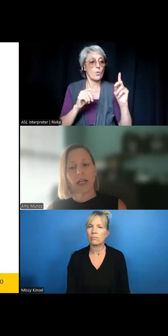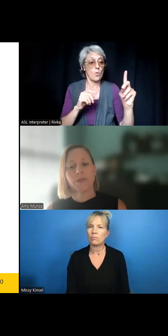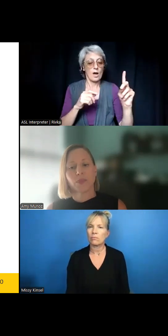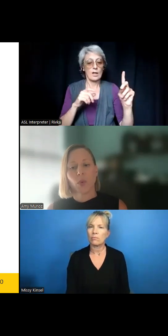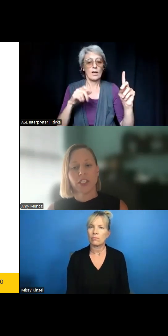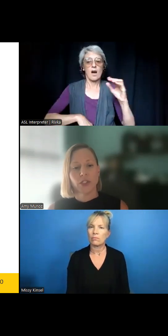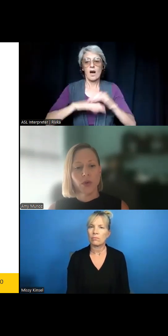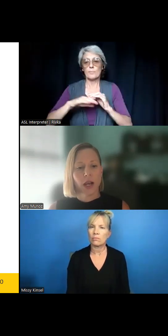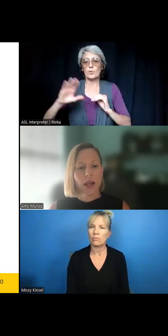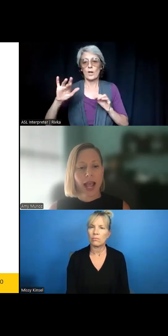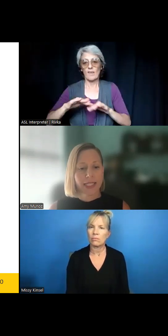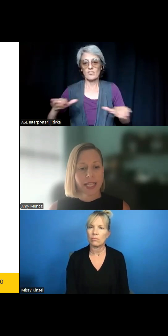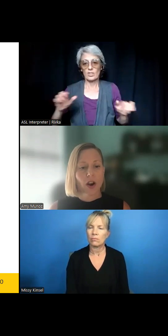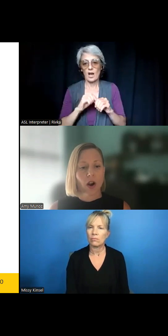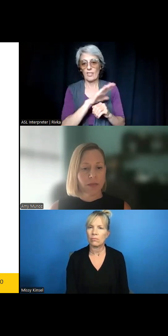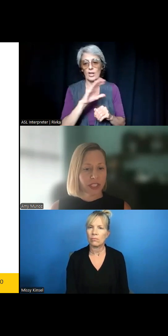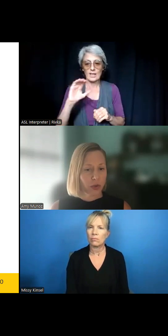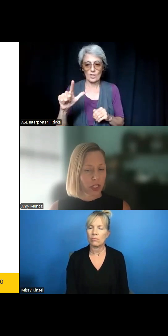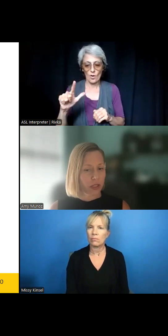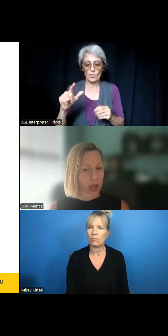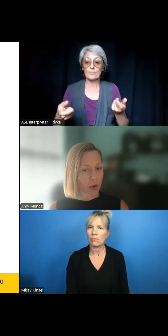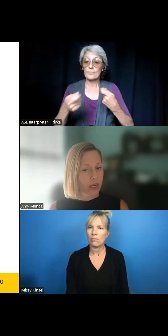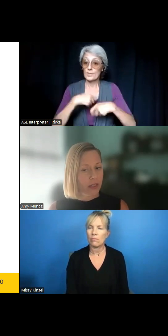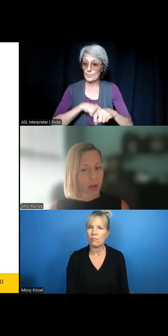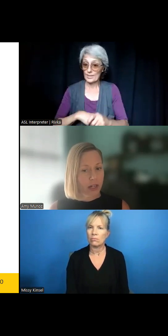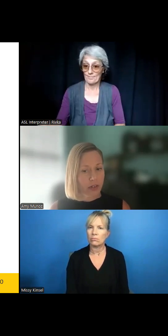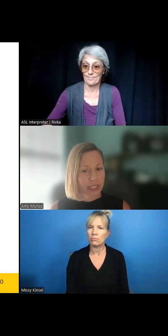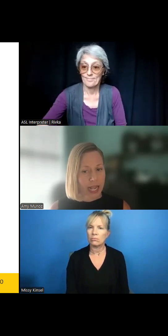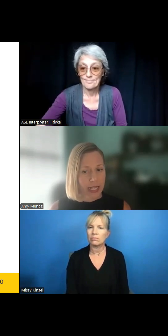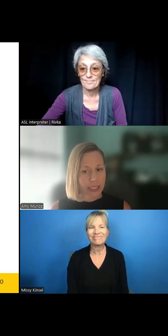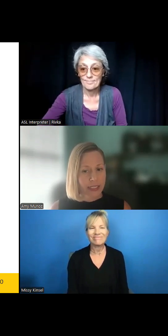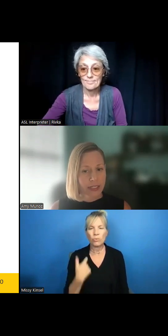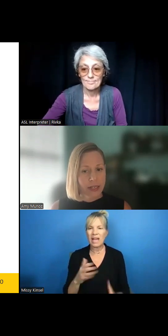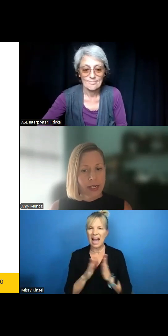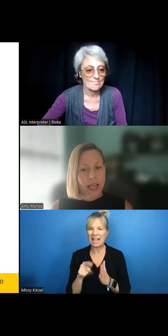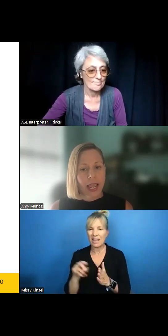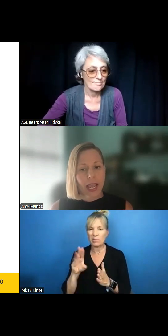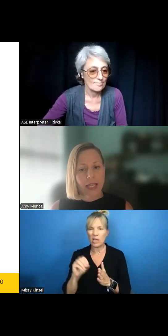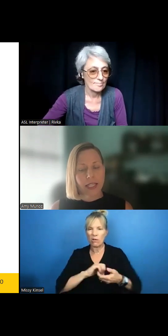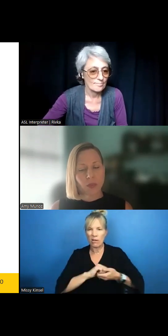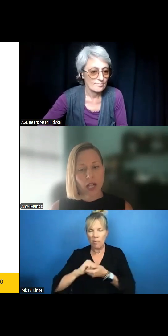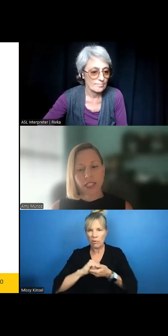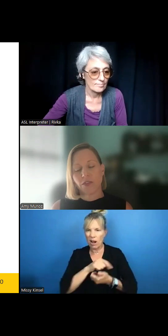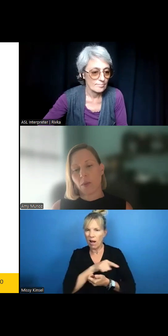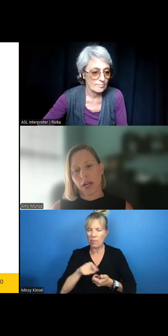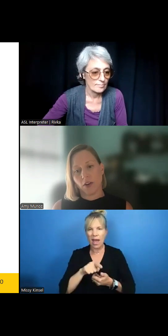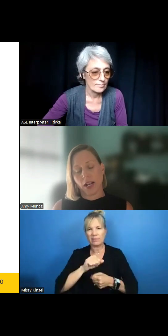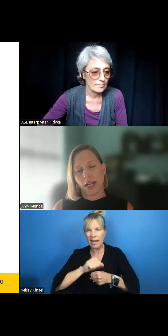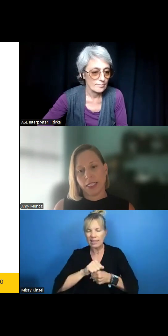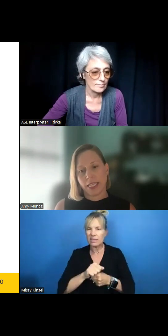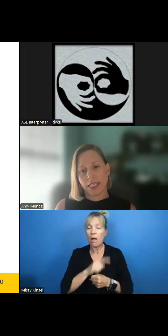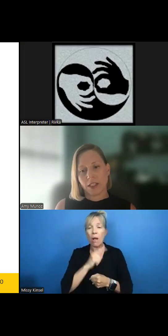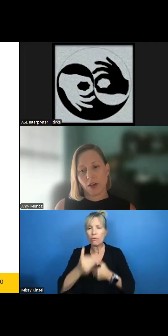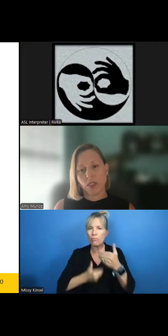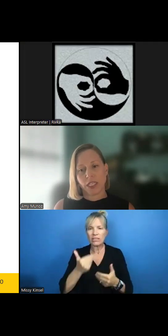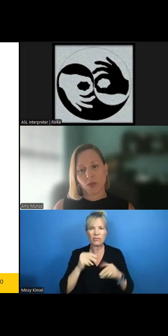children. We do ask that our MCOs collaborate on the monitoring tasks. And this process for monitoring high